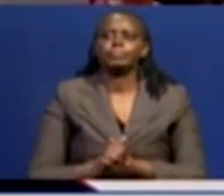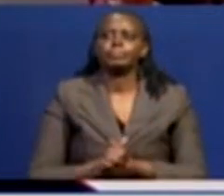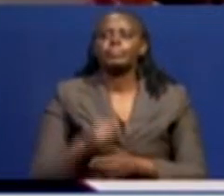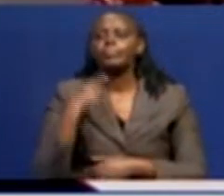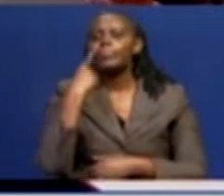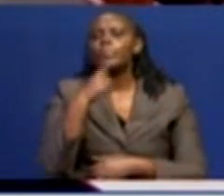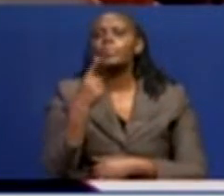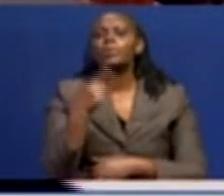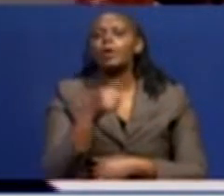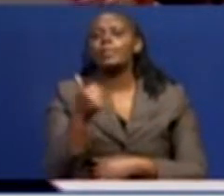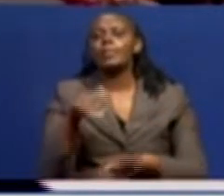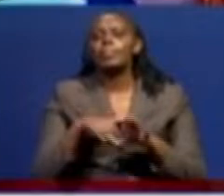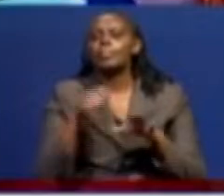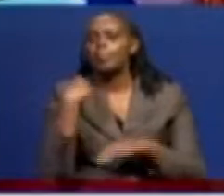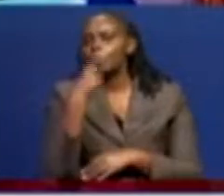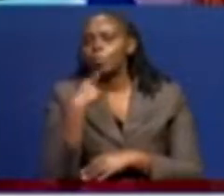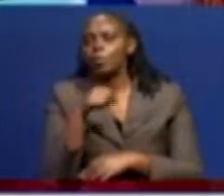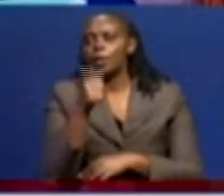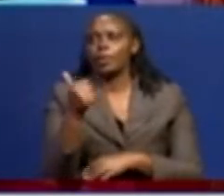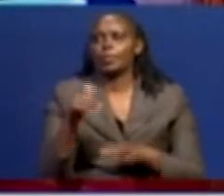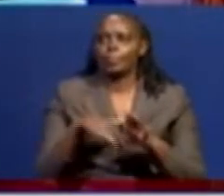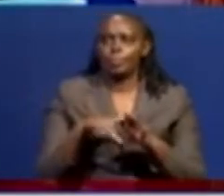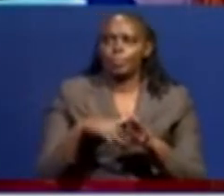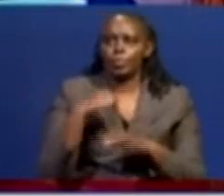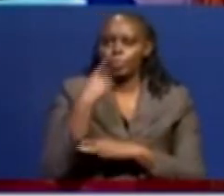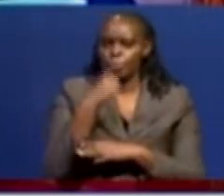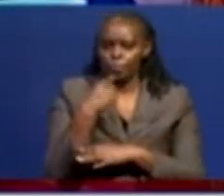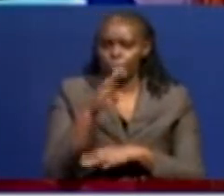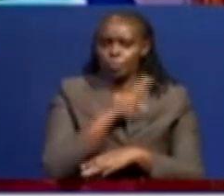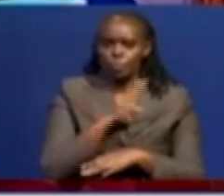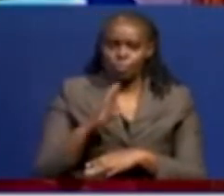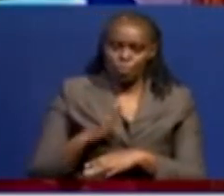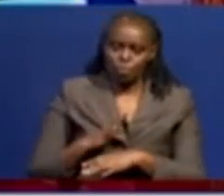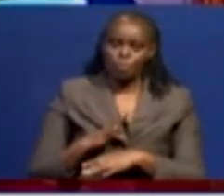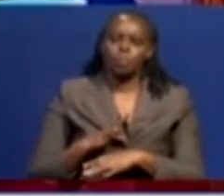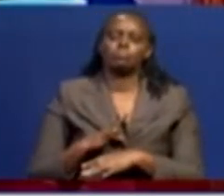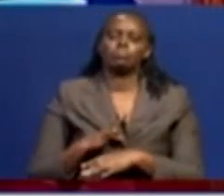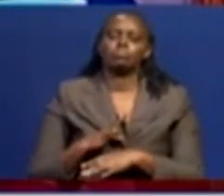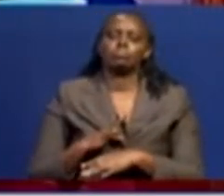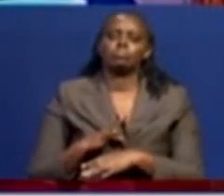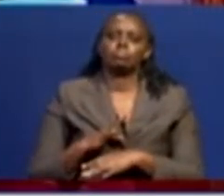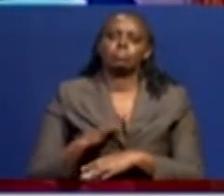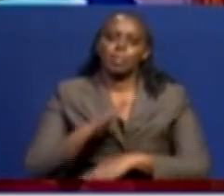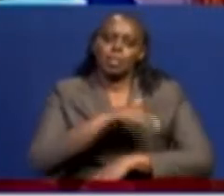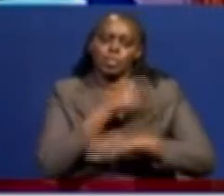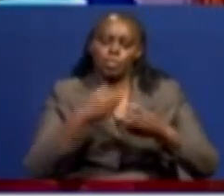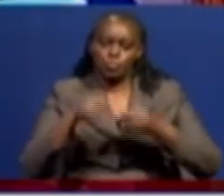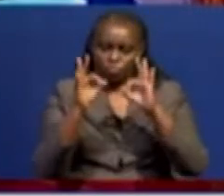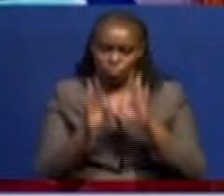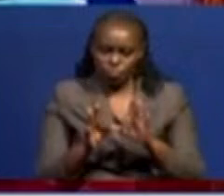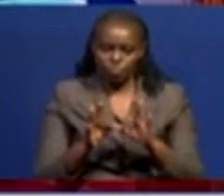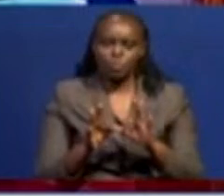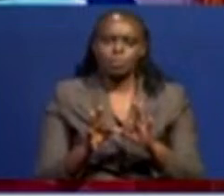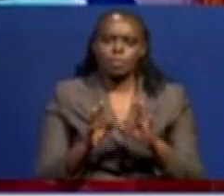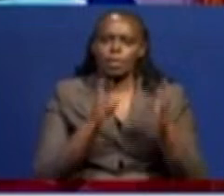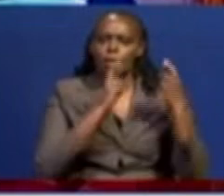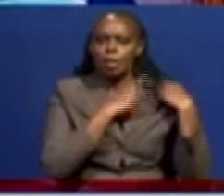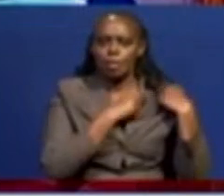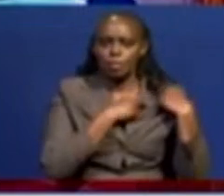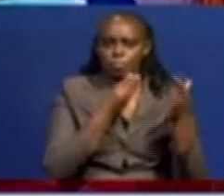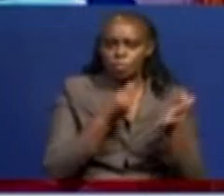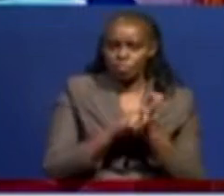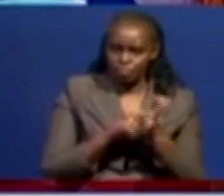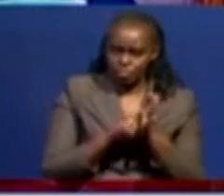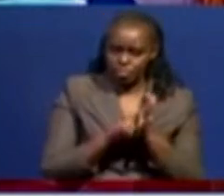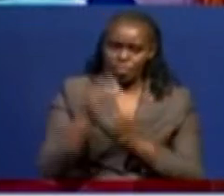assembly. Who are the other members? The other members of the board are the chief officer for the time